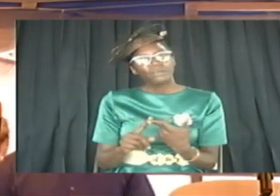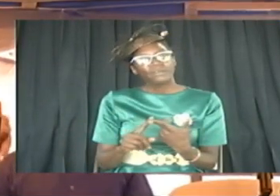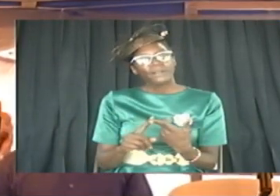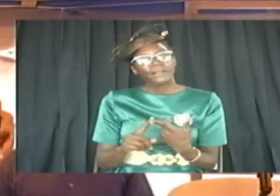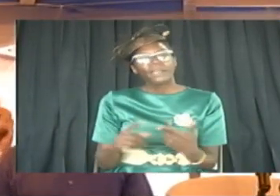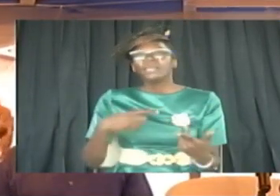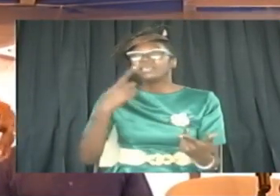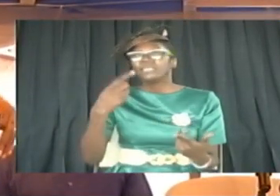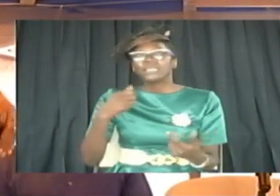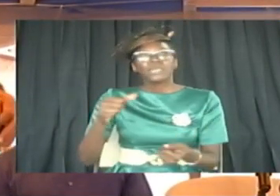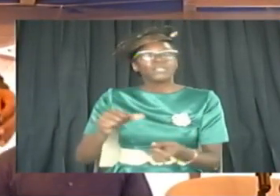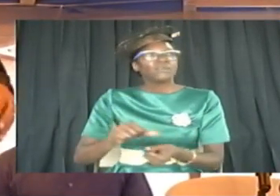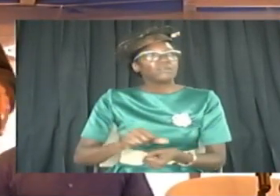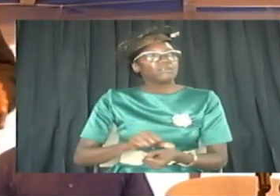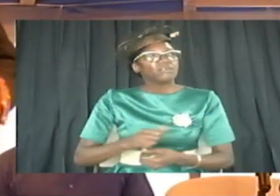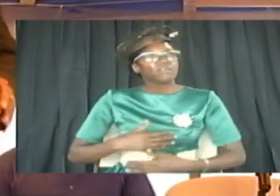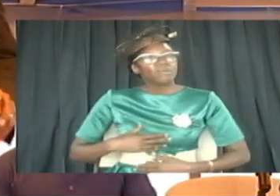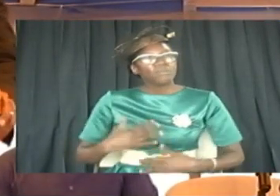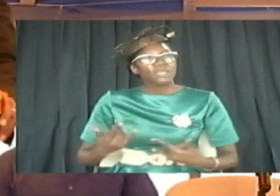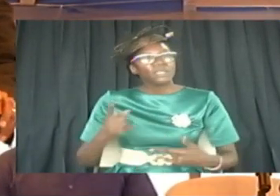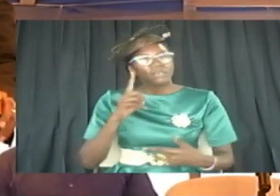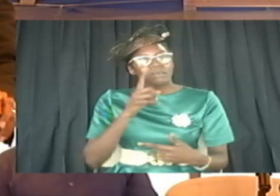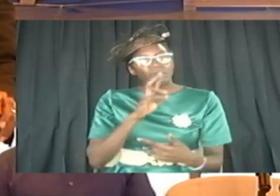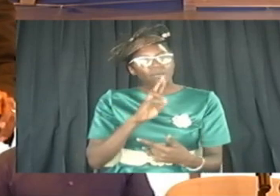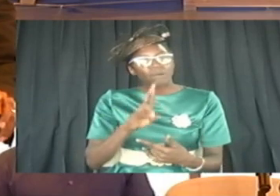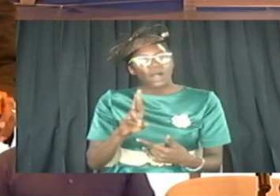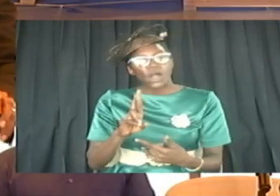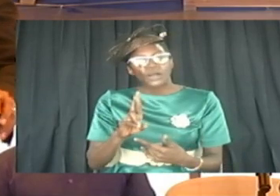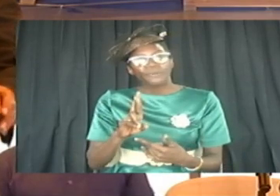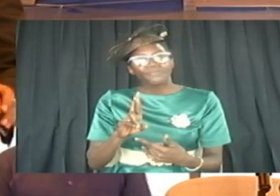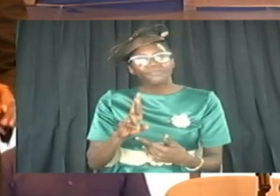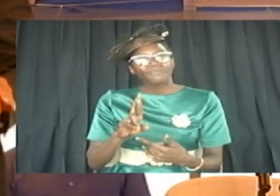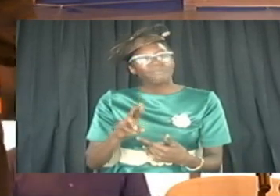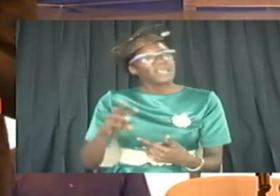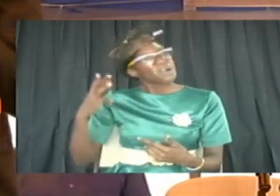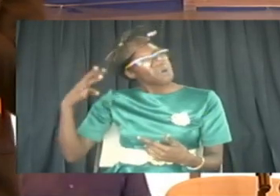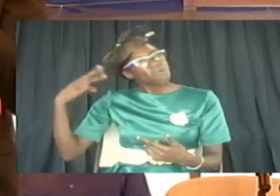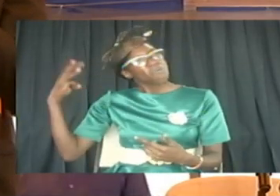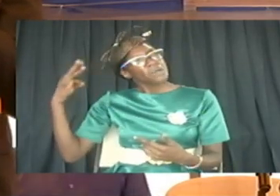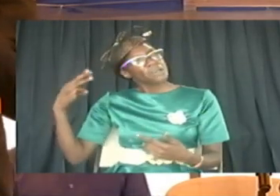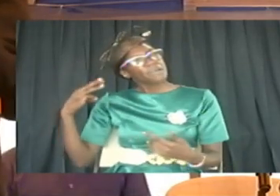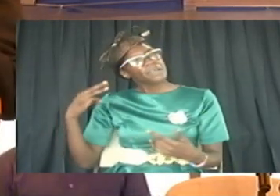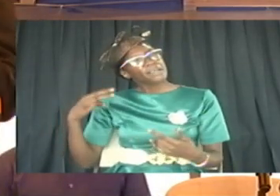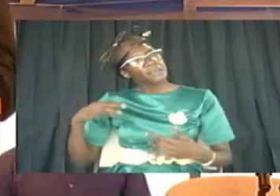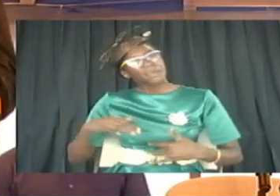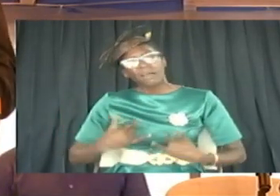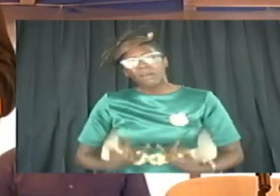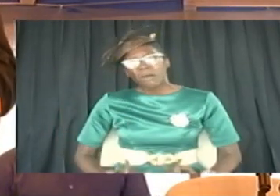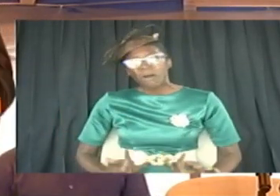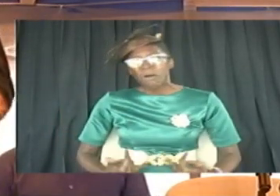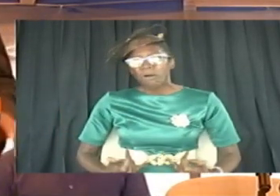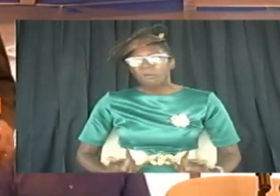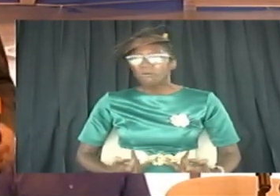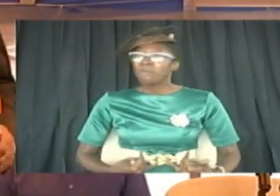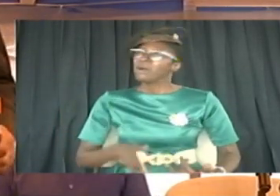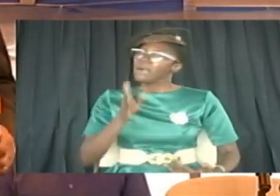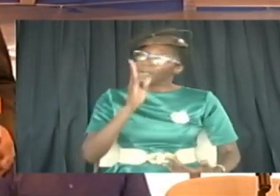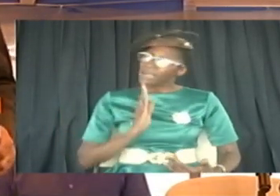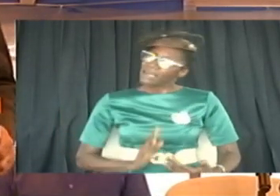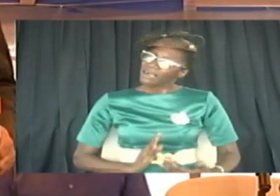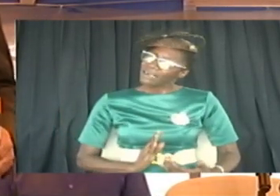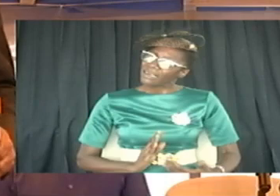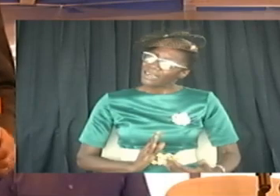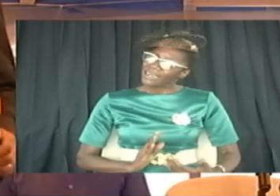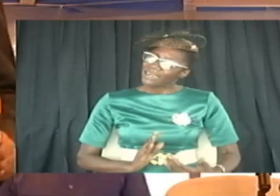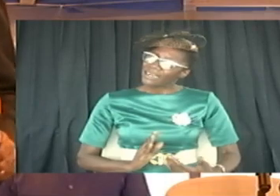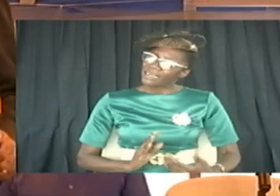say to somebody today, you are wondering how is it that God could allow